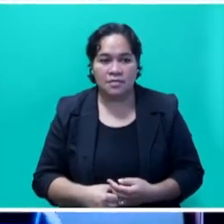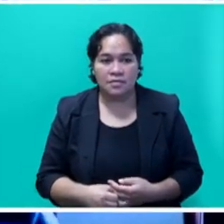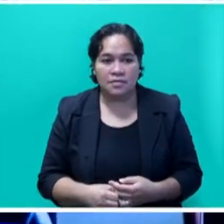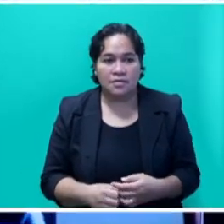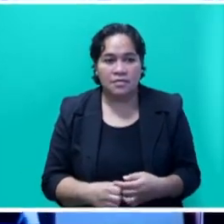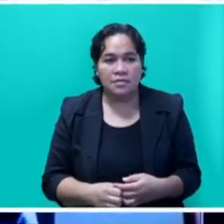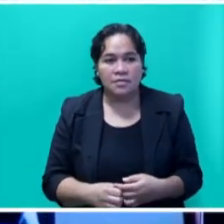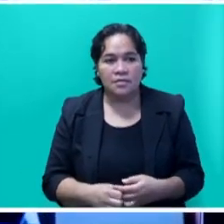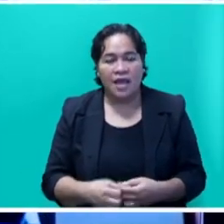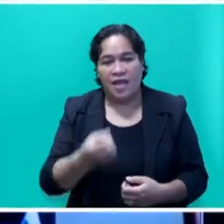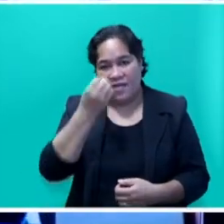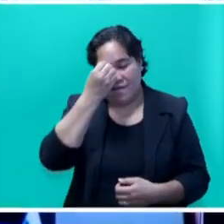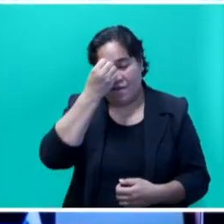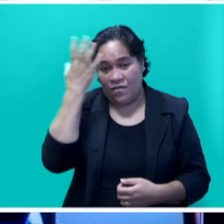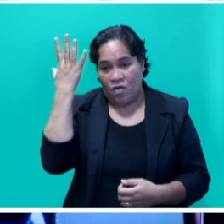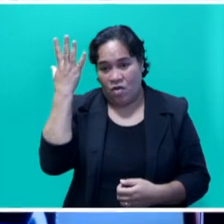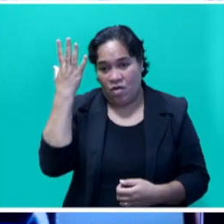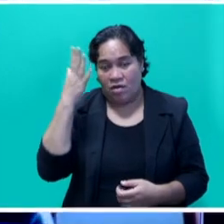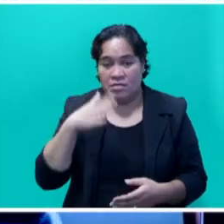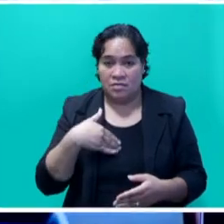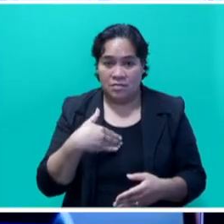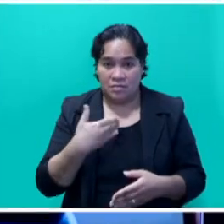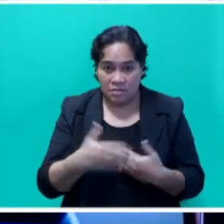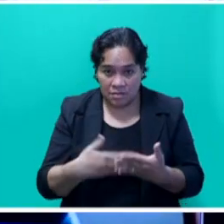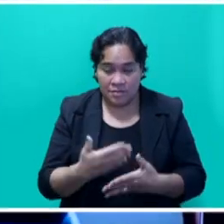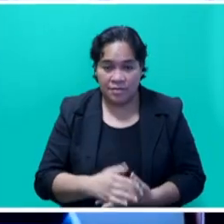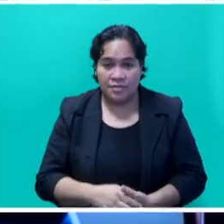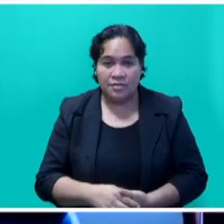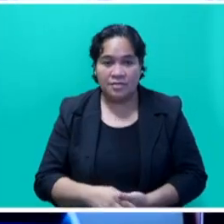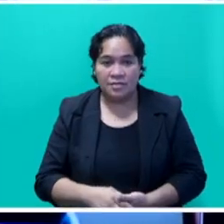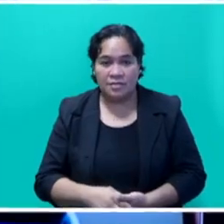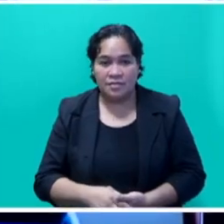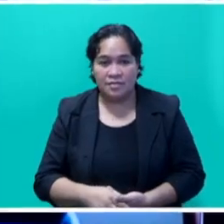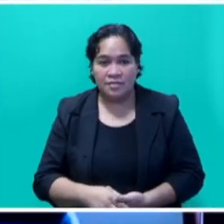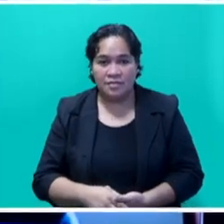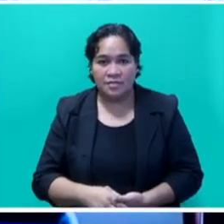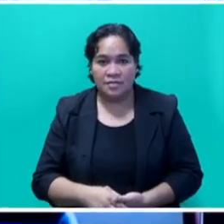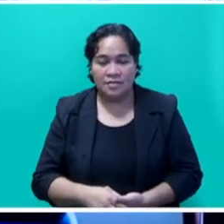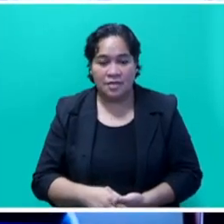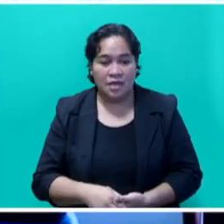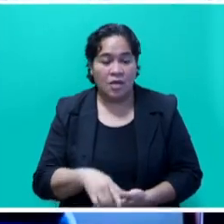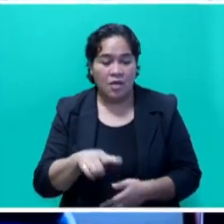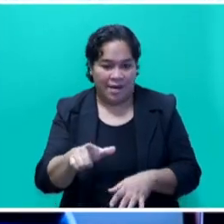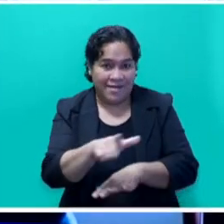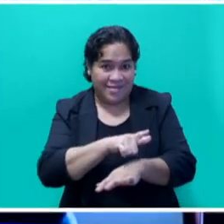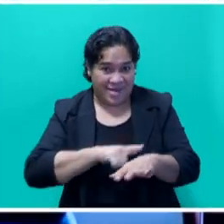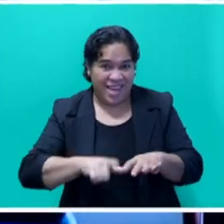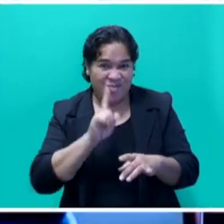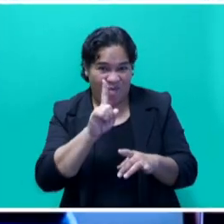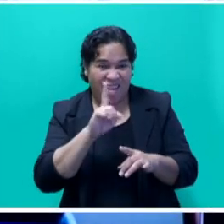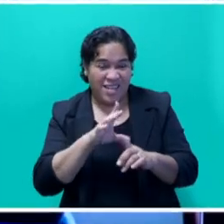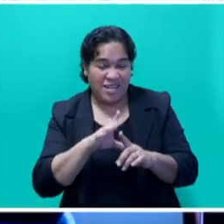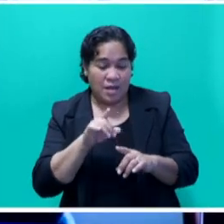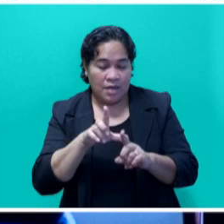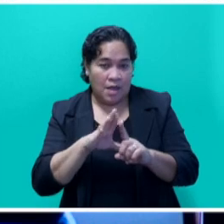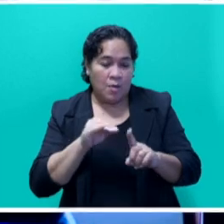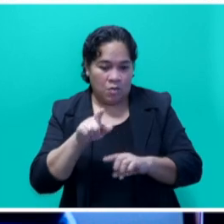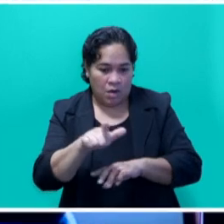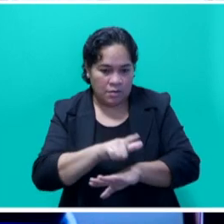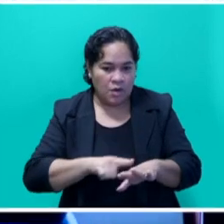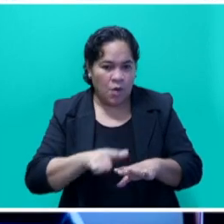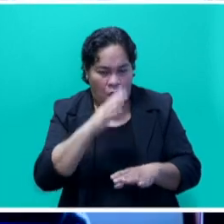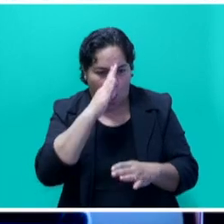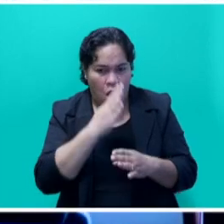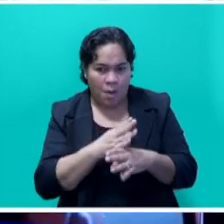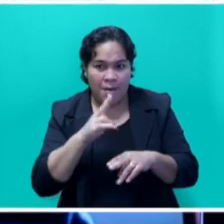I forgot to make the point about the fact that one of the lots of land that we are developing, and we're hoping that the Honourable Prime Minister